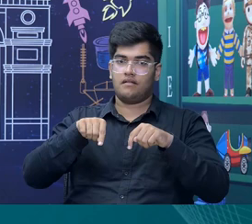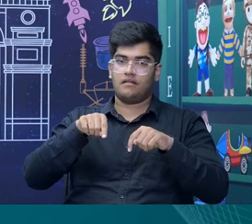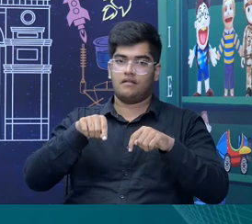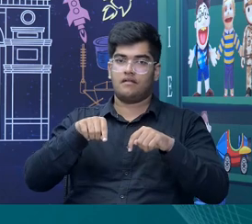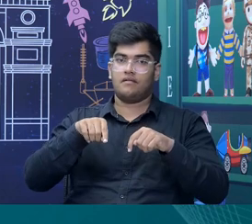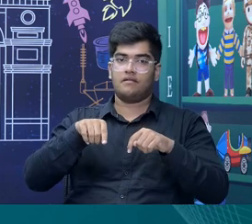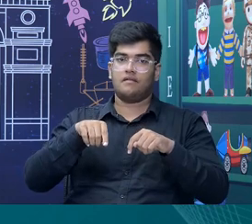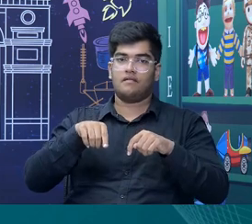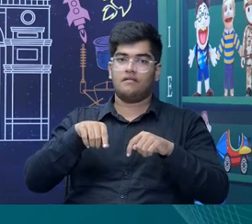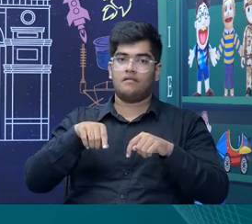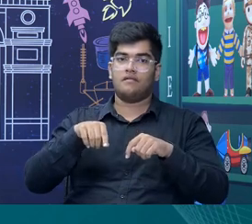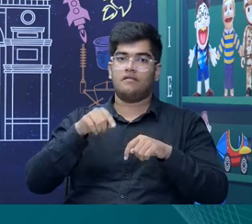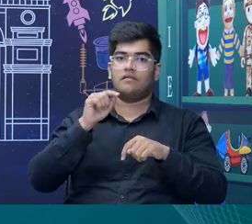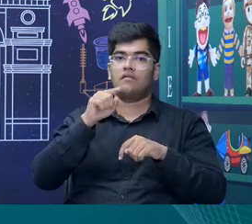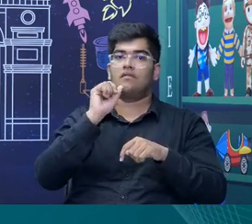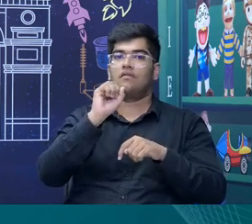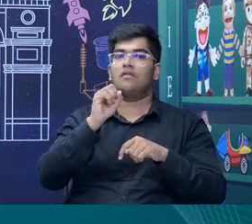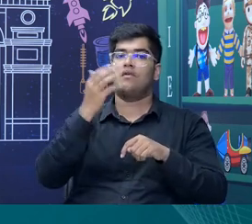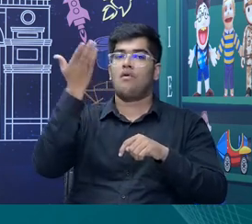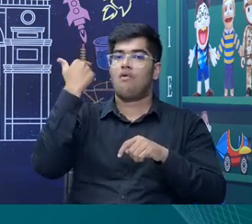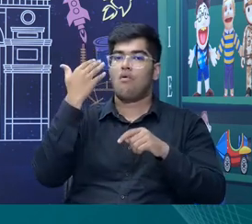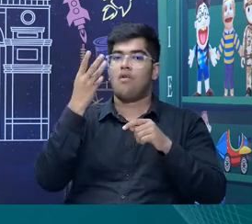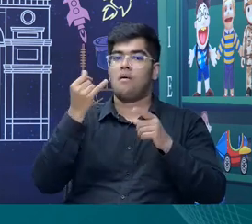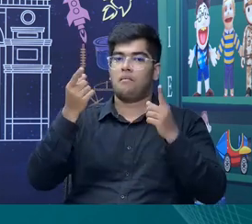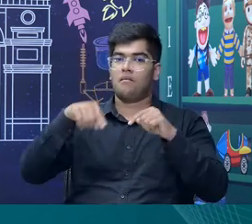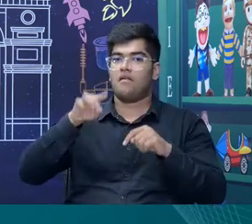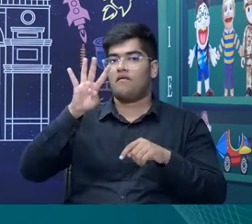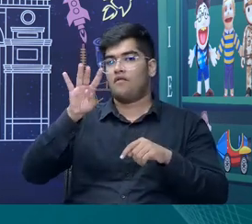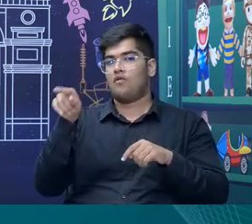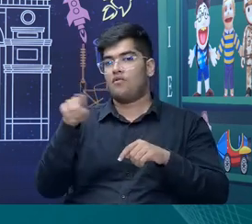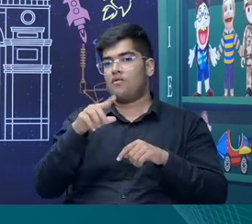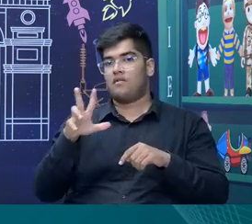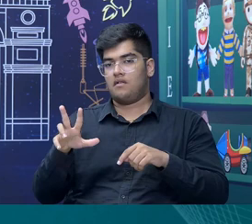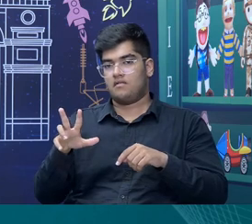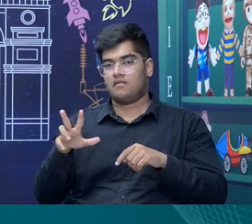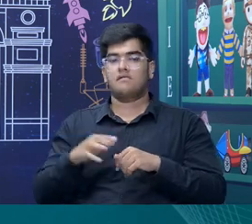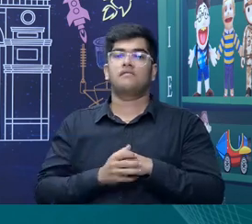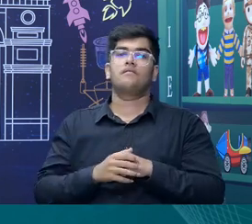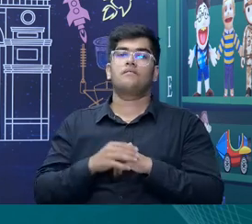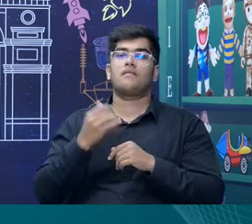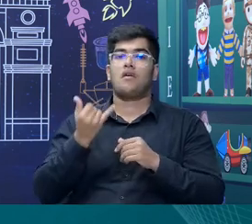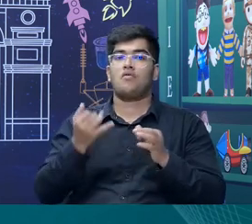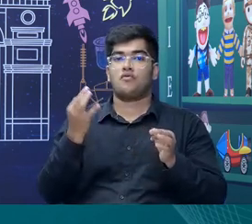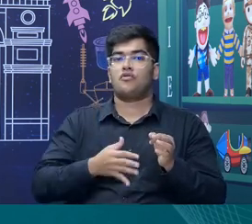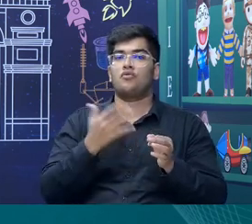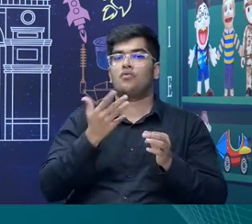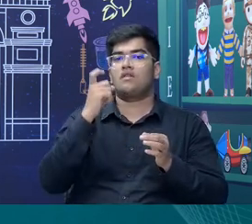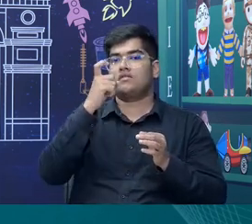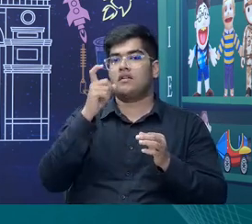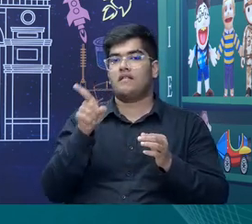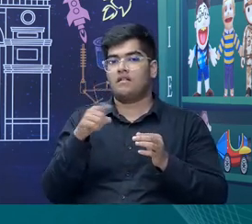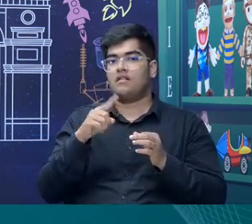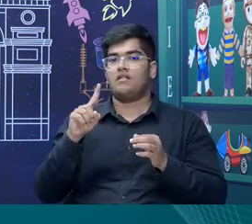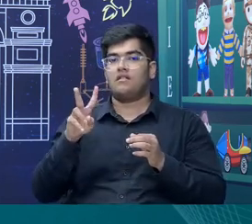for Arun this his old share is four by eight and his new share is 7 by 12.